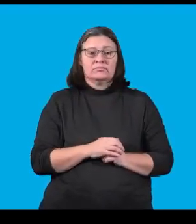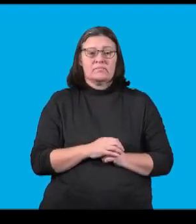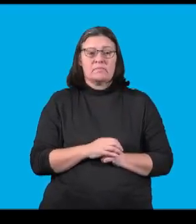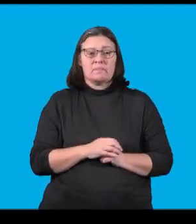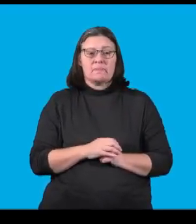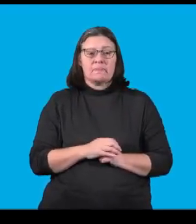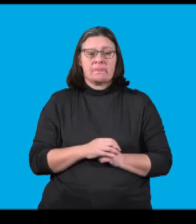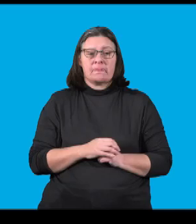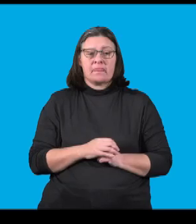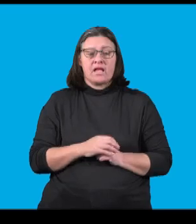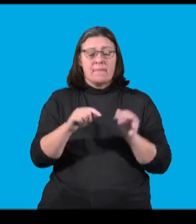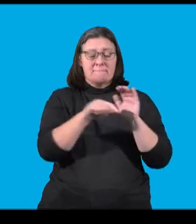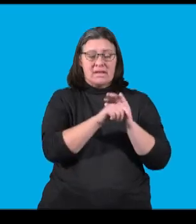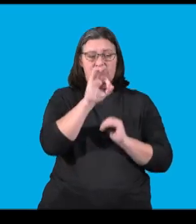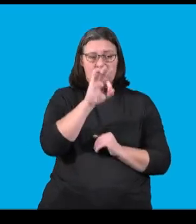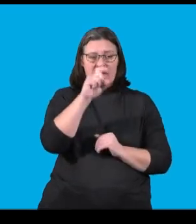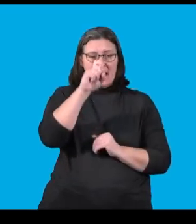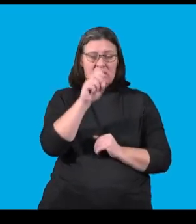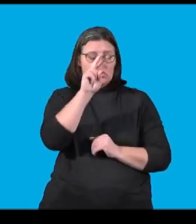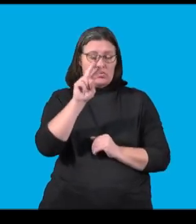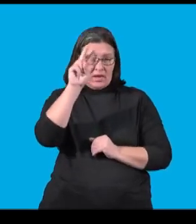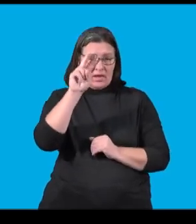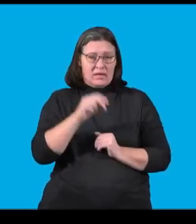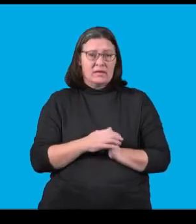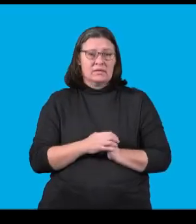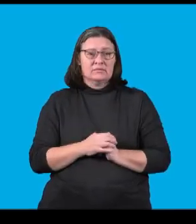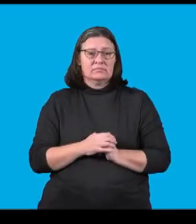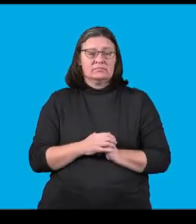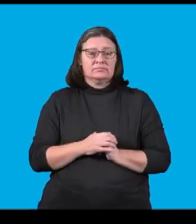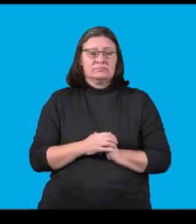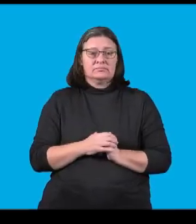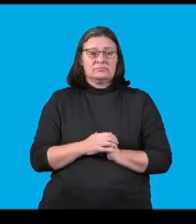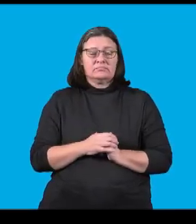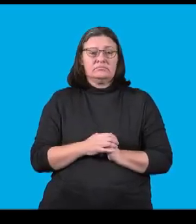h was minus 3x squared